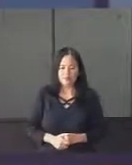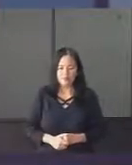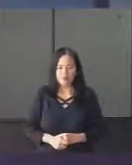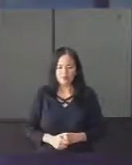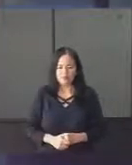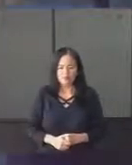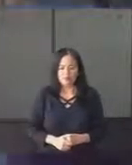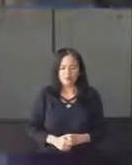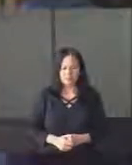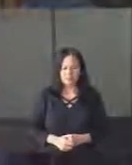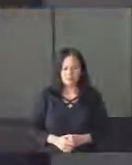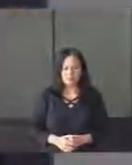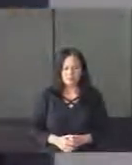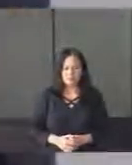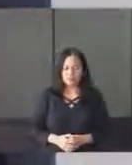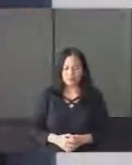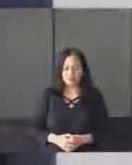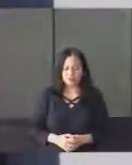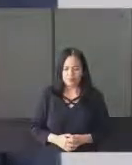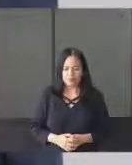her message now.